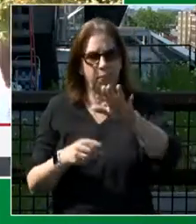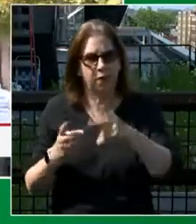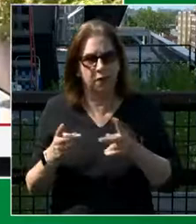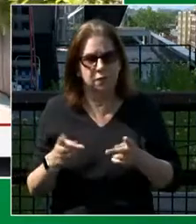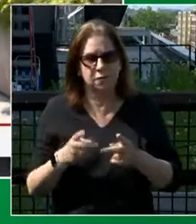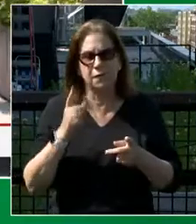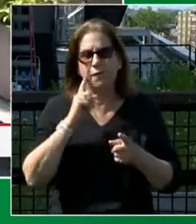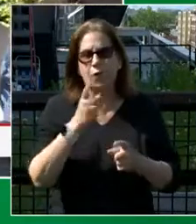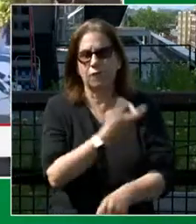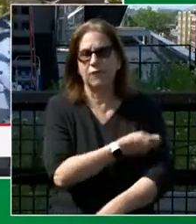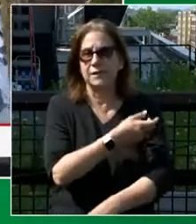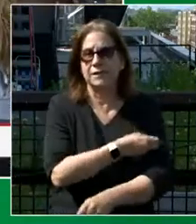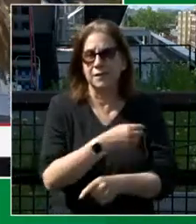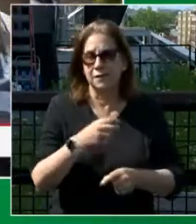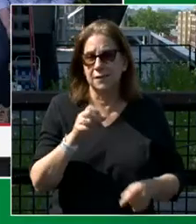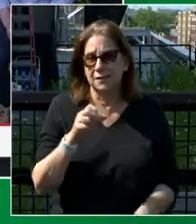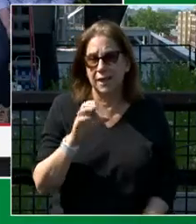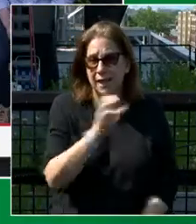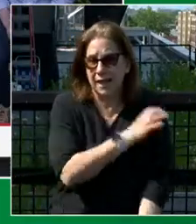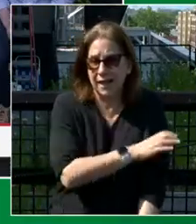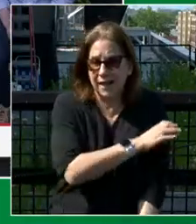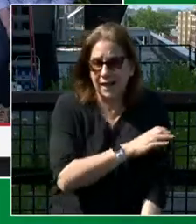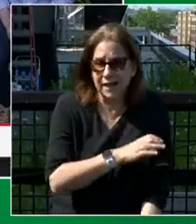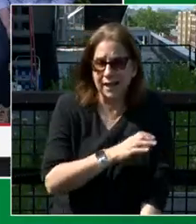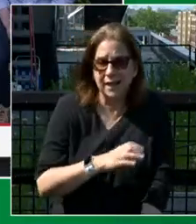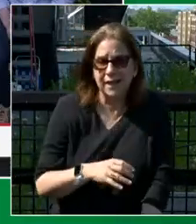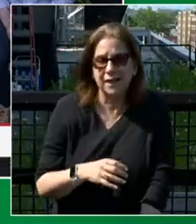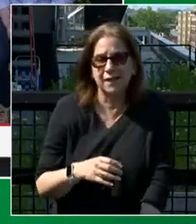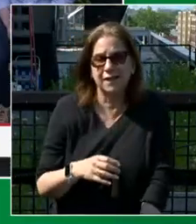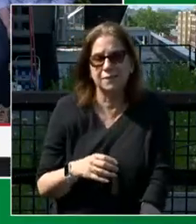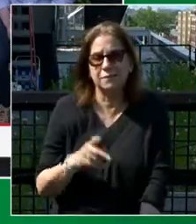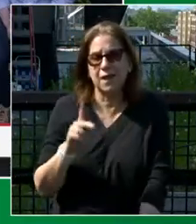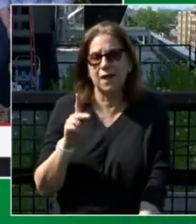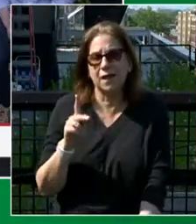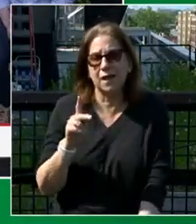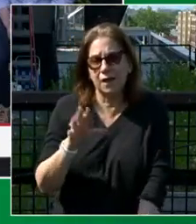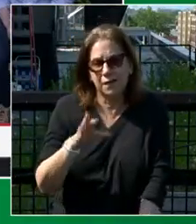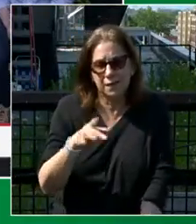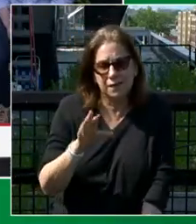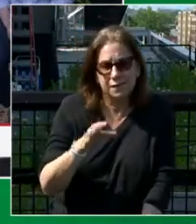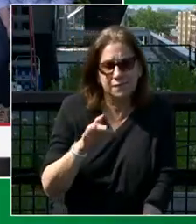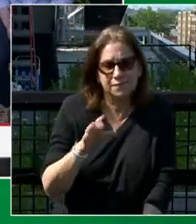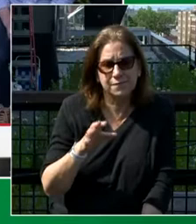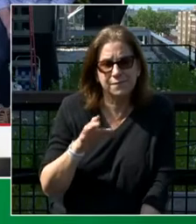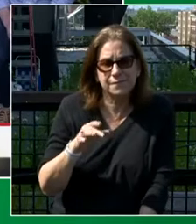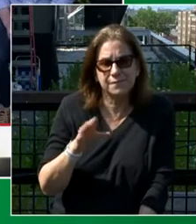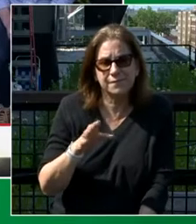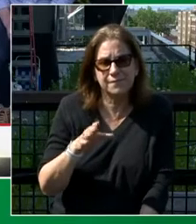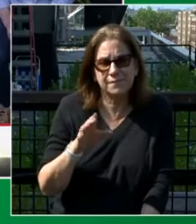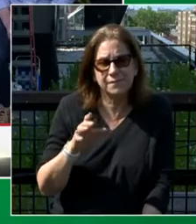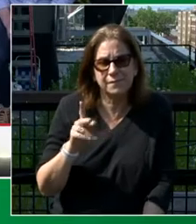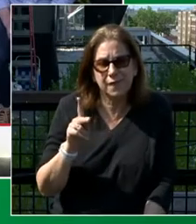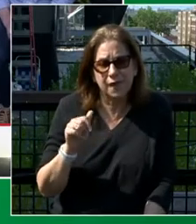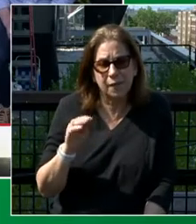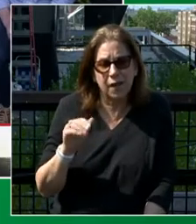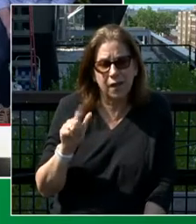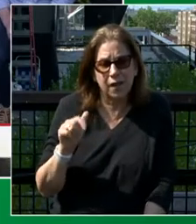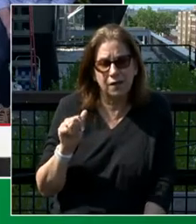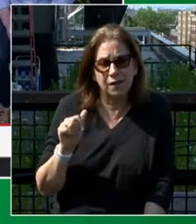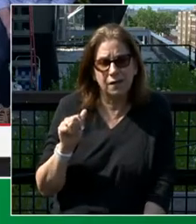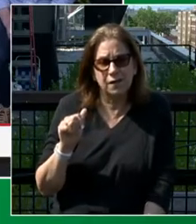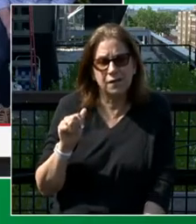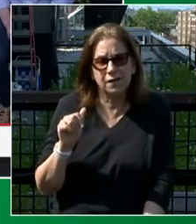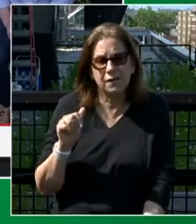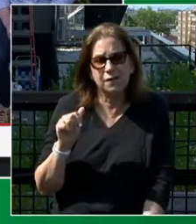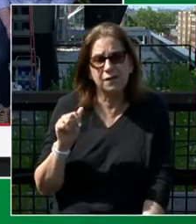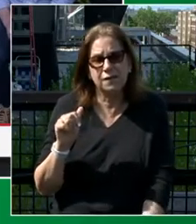we're joined by a few other guests. I love it. This is so much fun. It's so much fun. Chef Tim Mott, you didn't have to come too far to join us today. It was